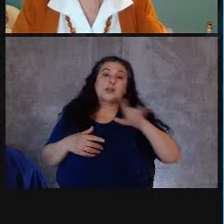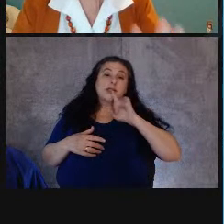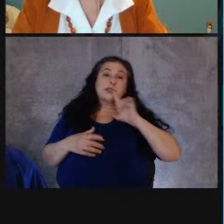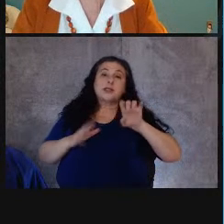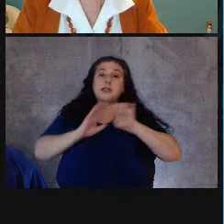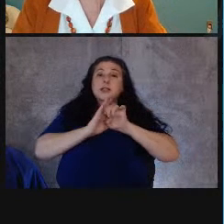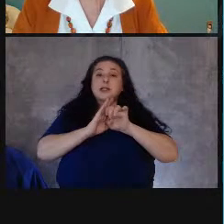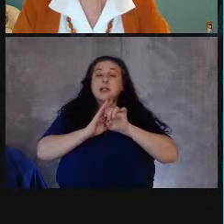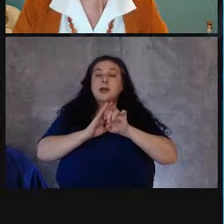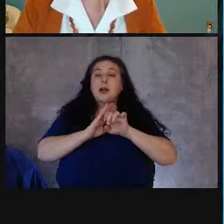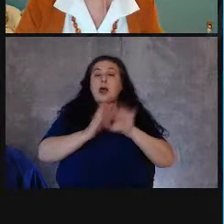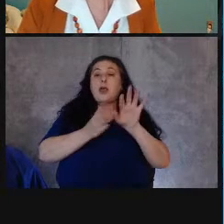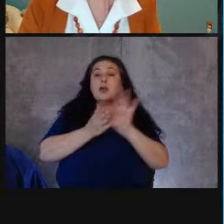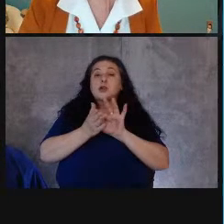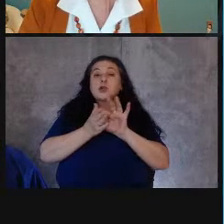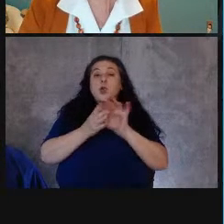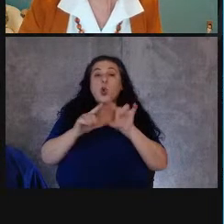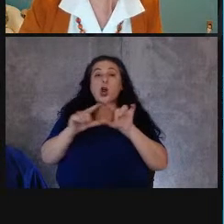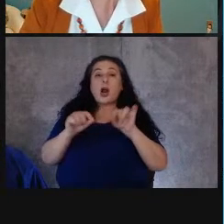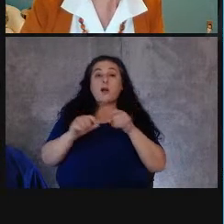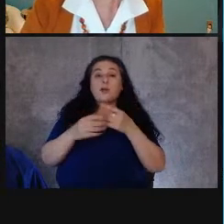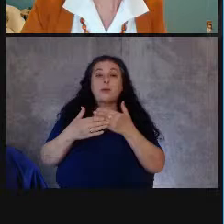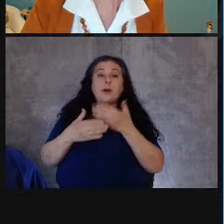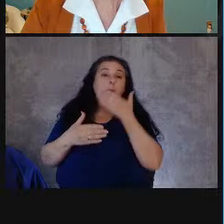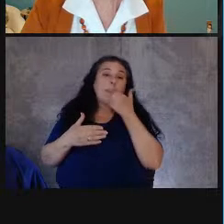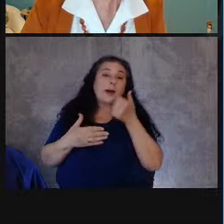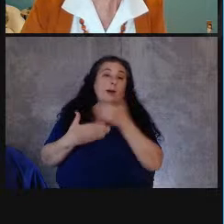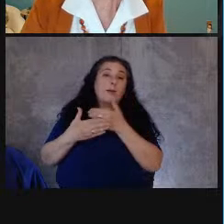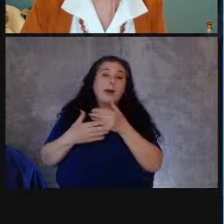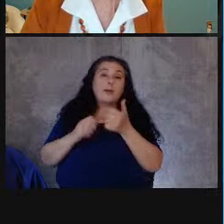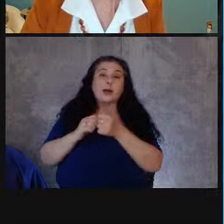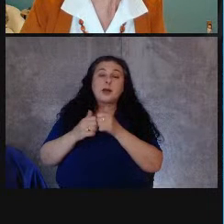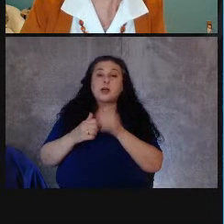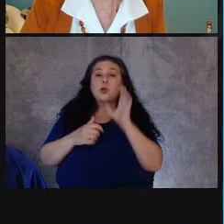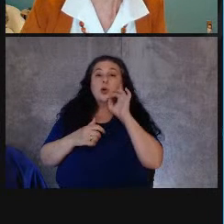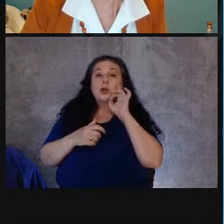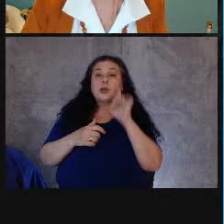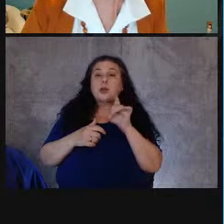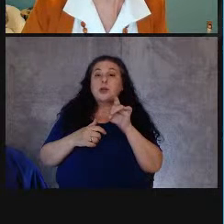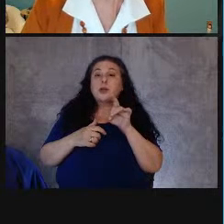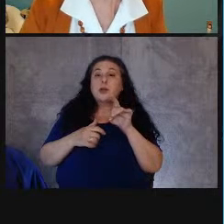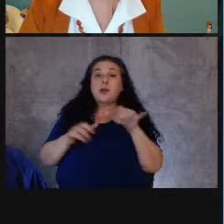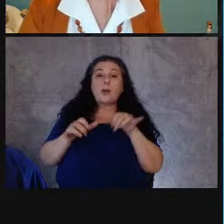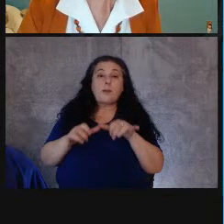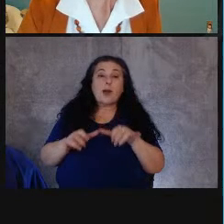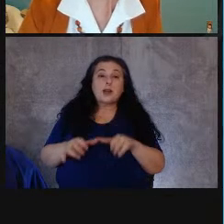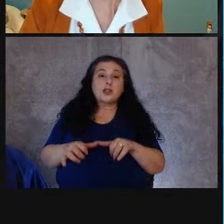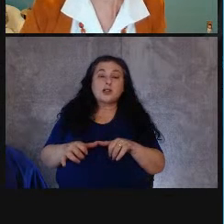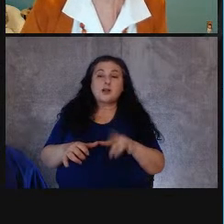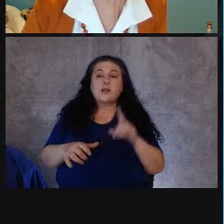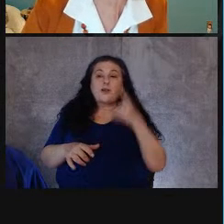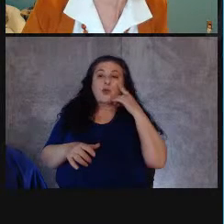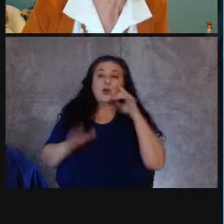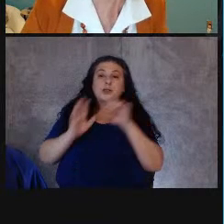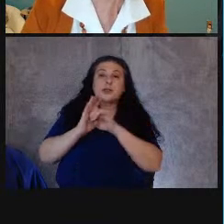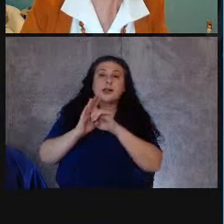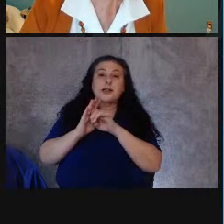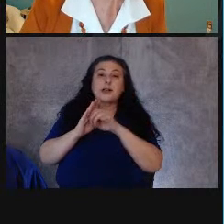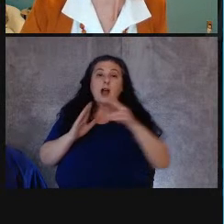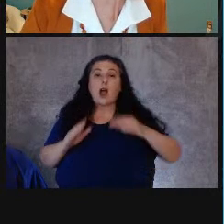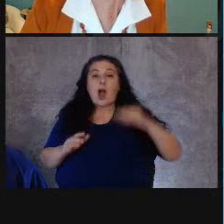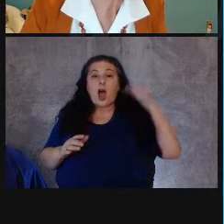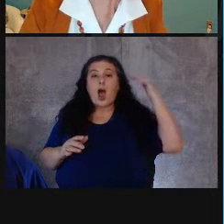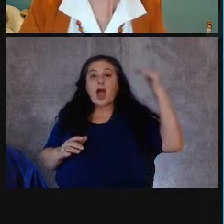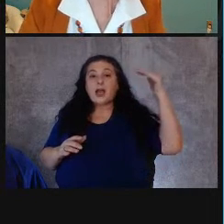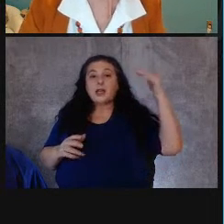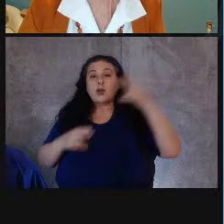example of a scorecard from a Better Baby contest. And you'll notice they're taking measurements of, for example, the child's height